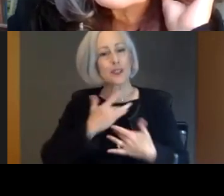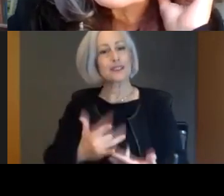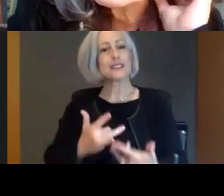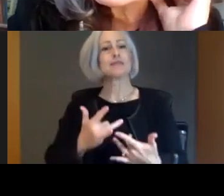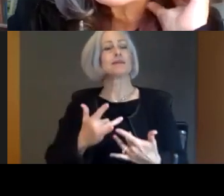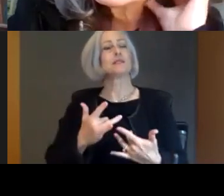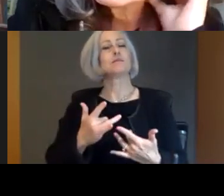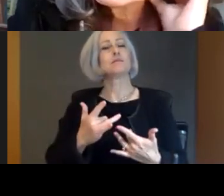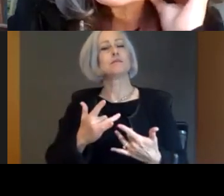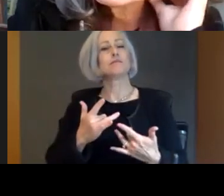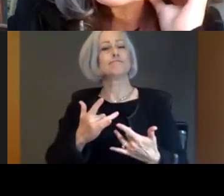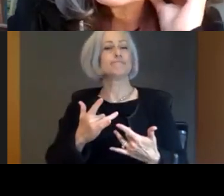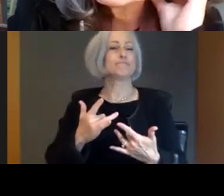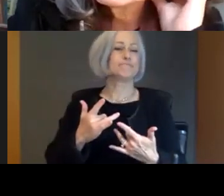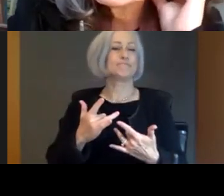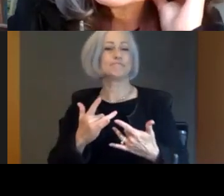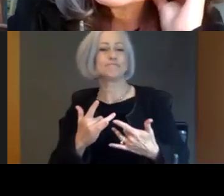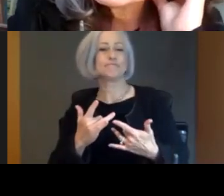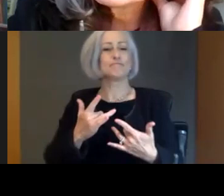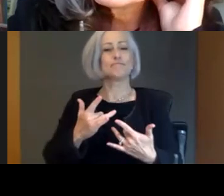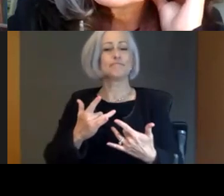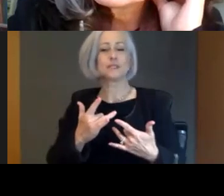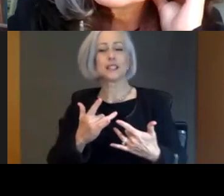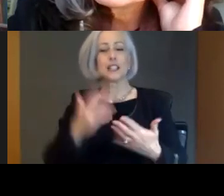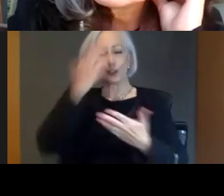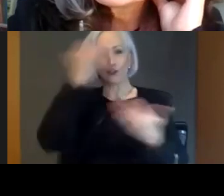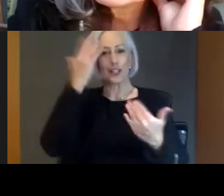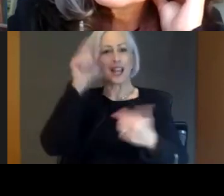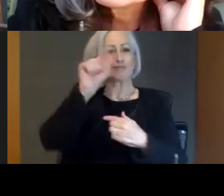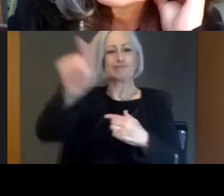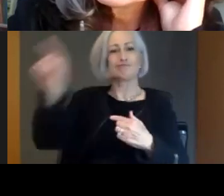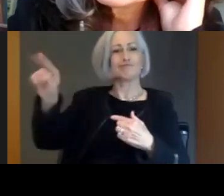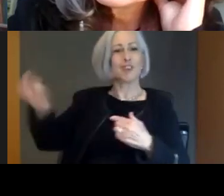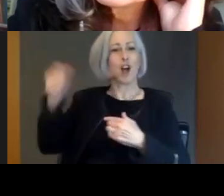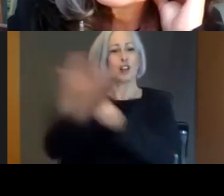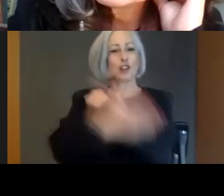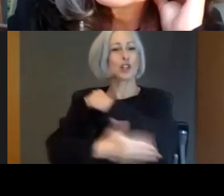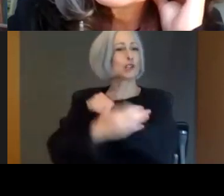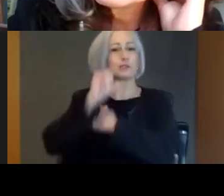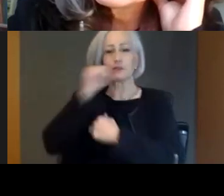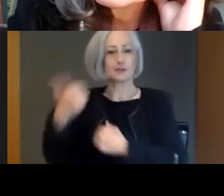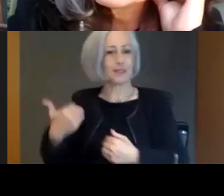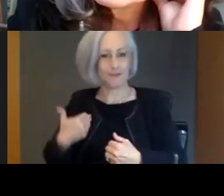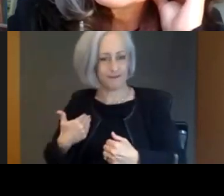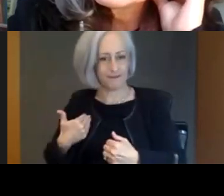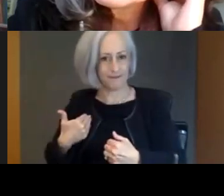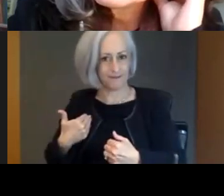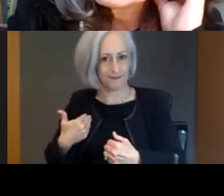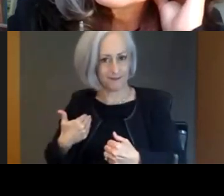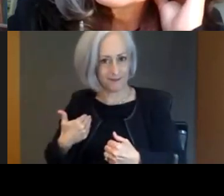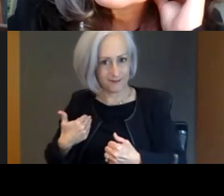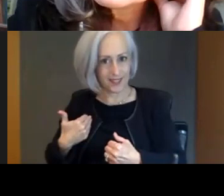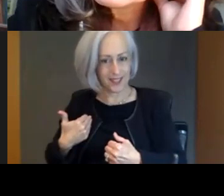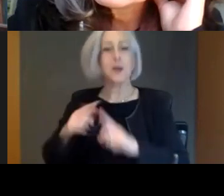know, that are not available in other parts of the world, and yet they give good